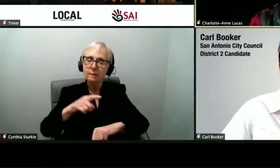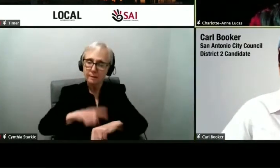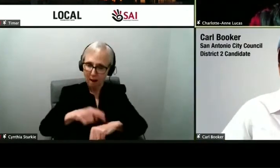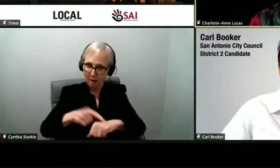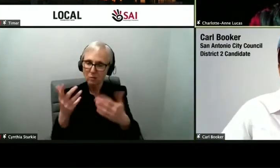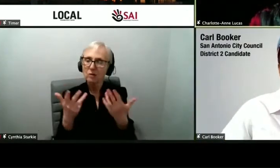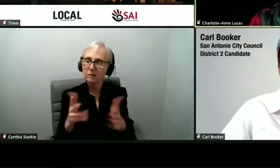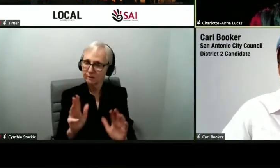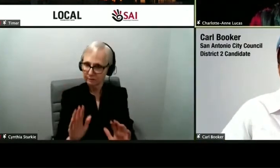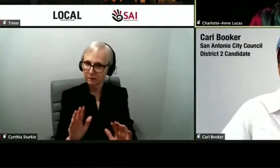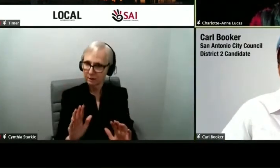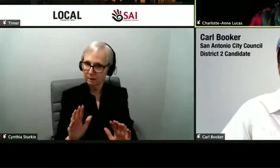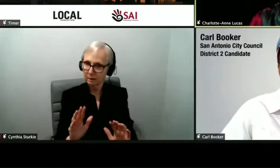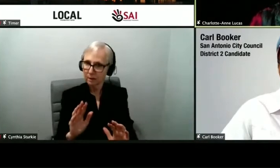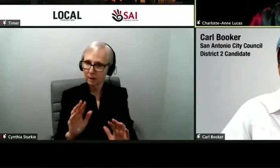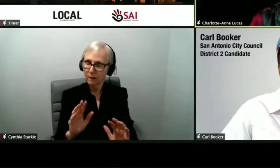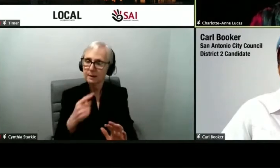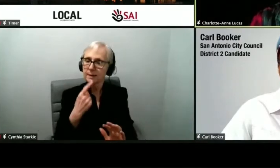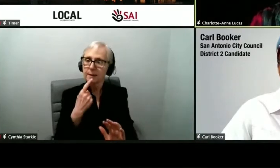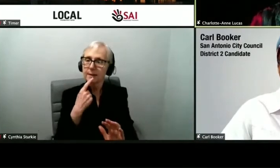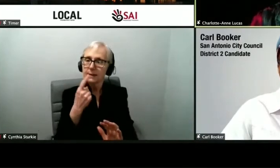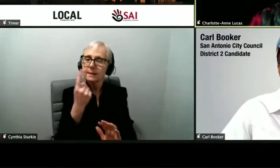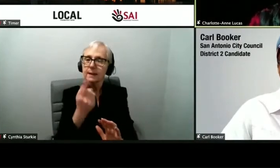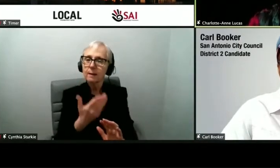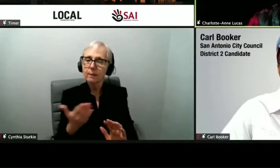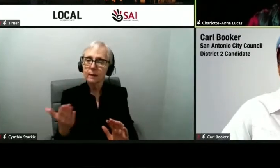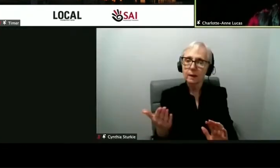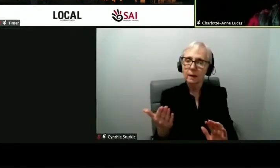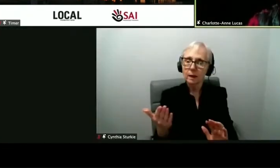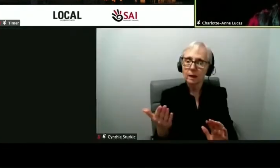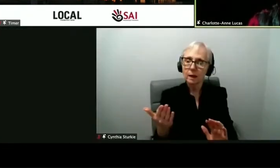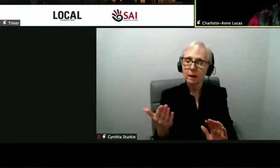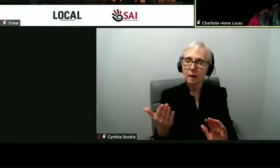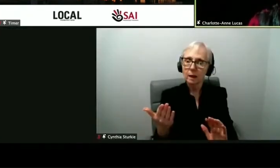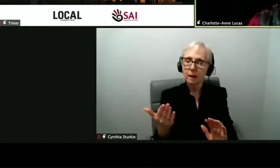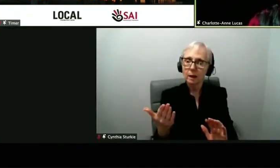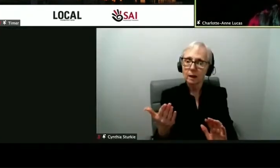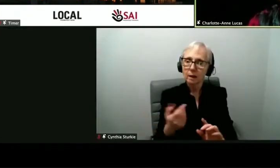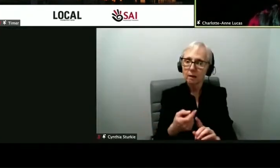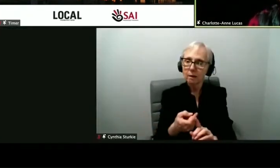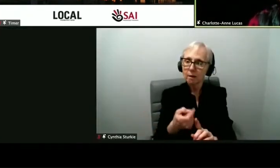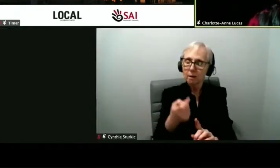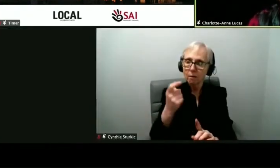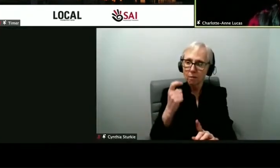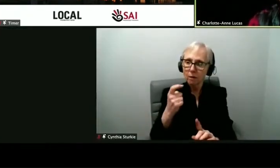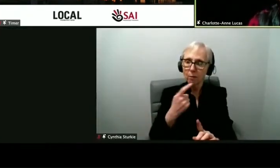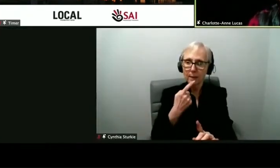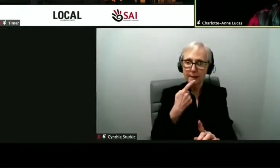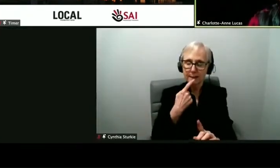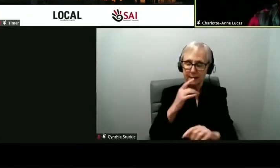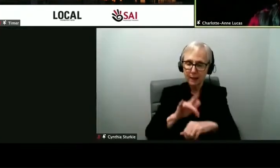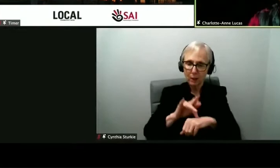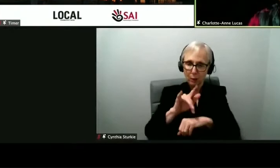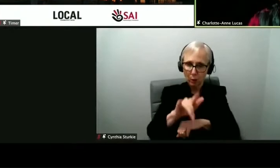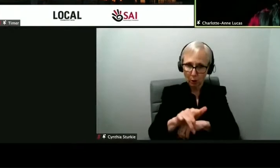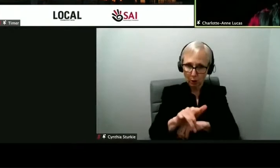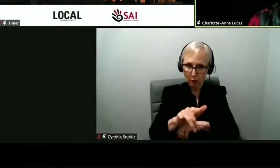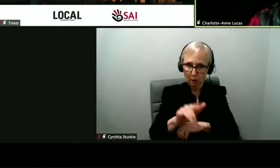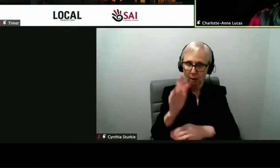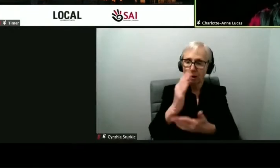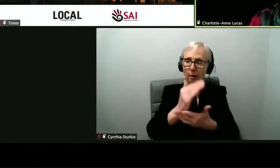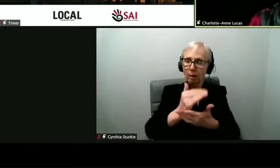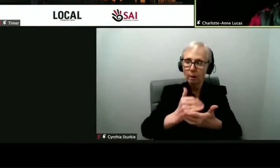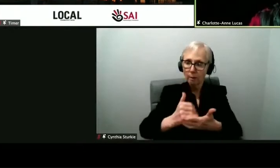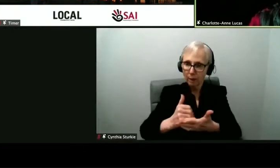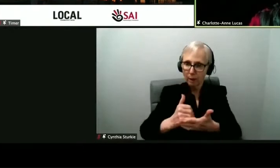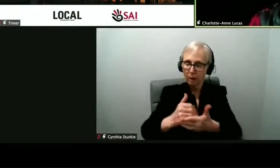I'm going to repeat something real quick before we go to the next question from what I said earlier. Part of